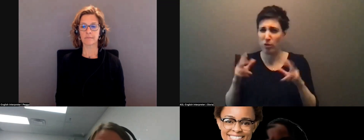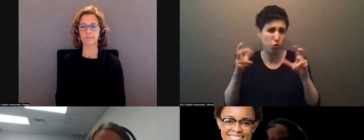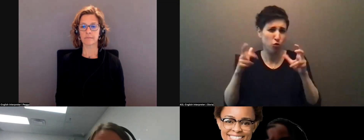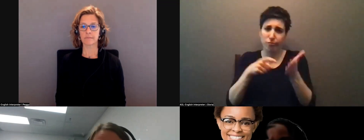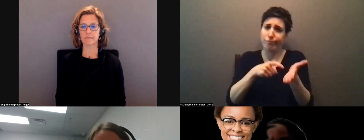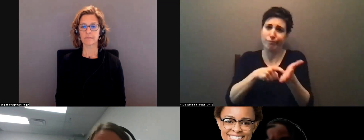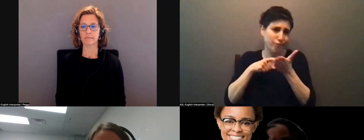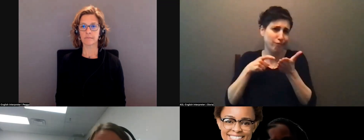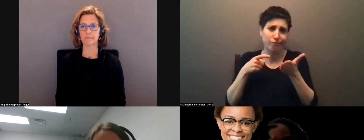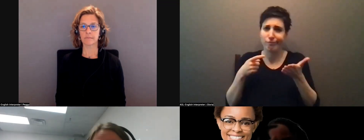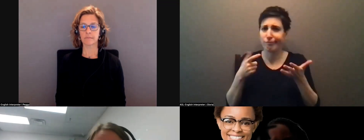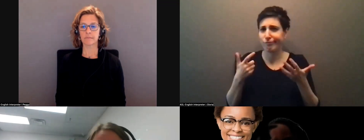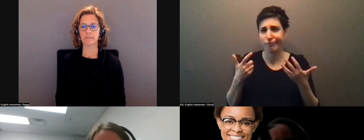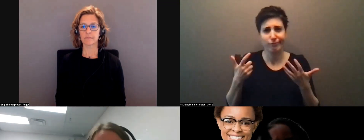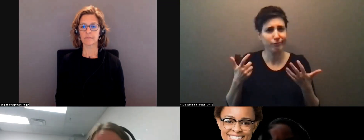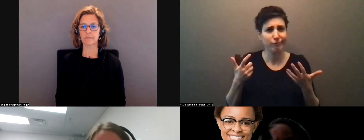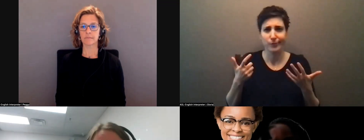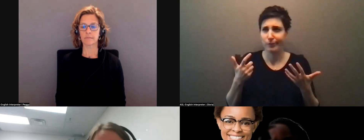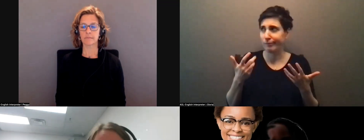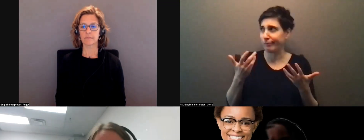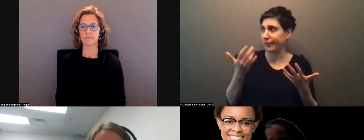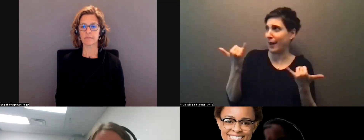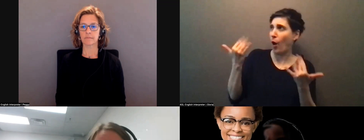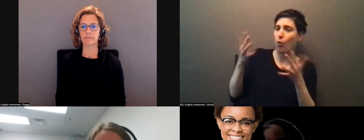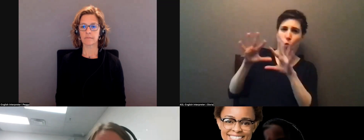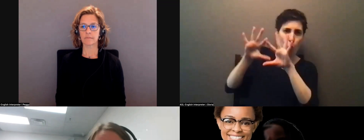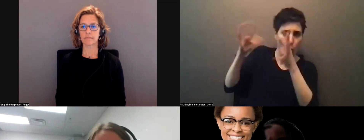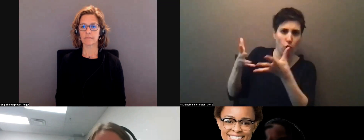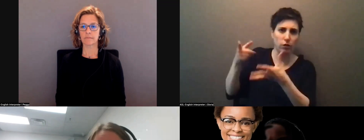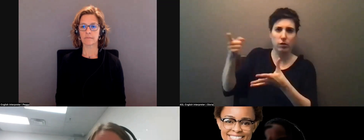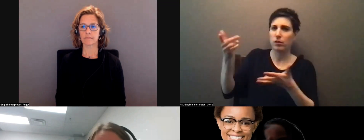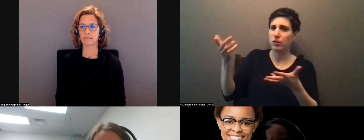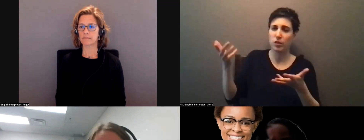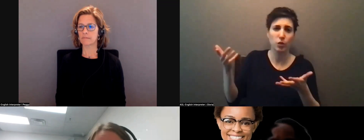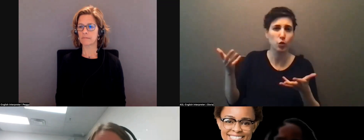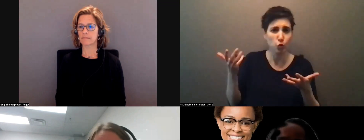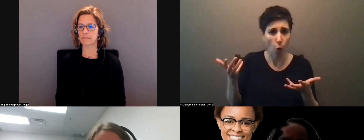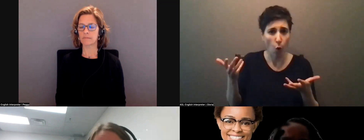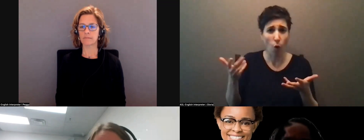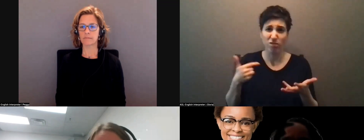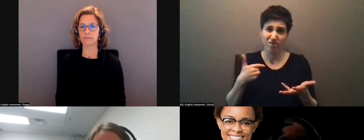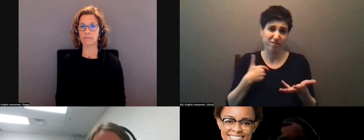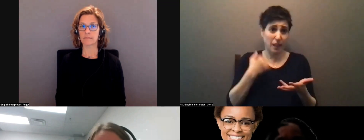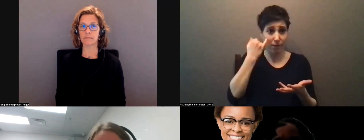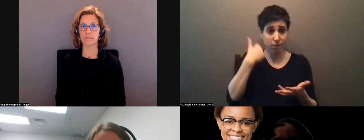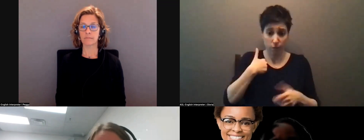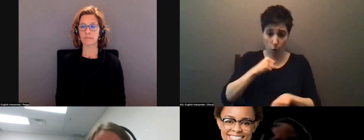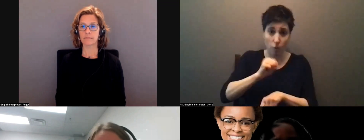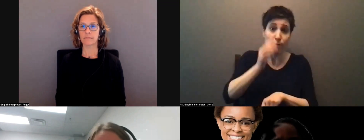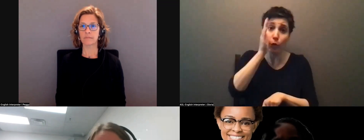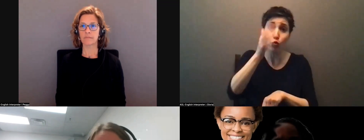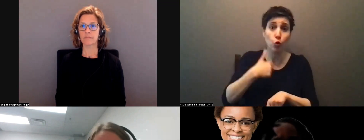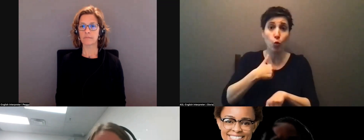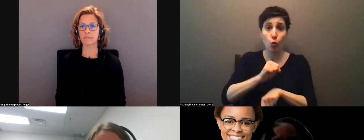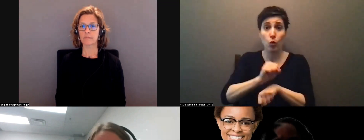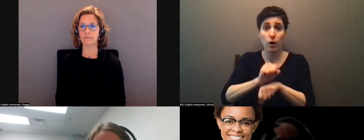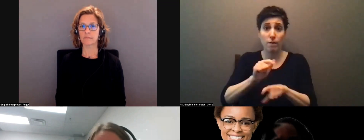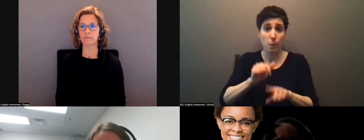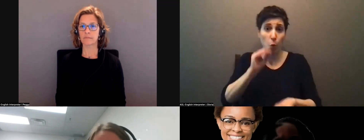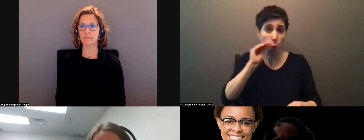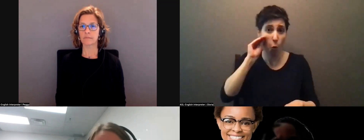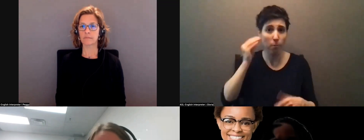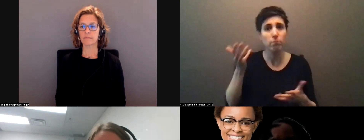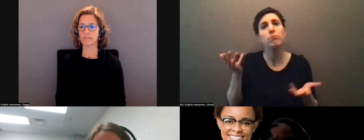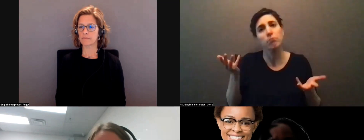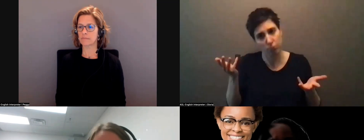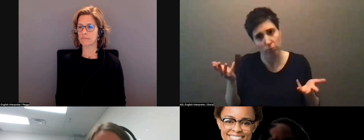the tools that is going on in this world now. Some of us will be working from home or in the near future, or doing things that